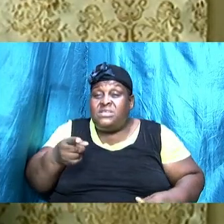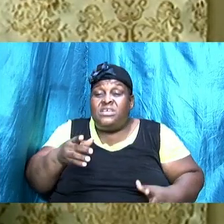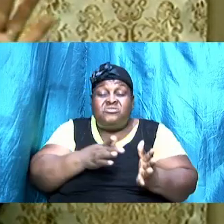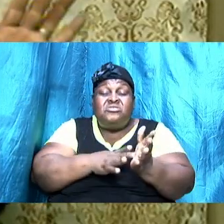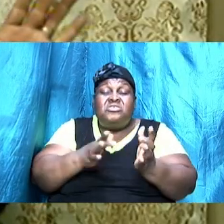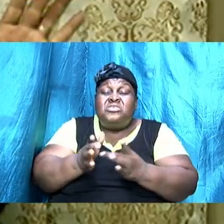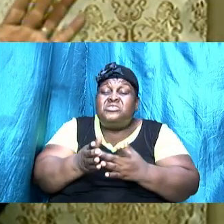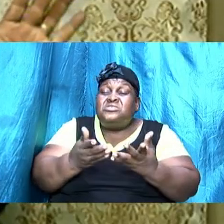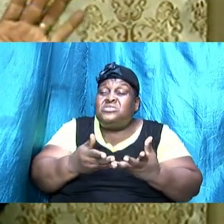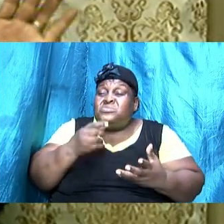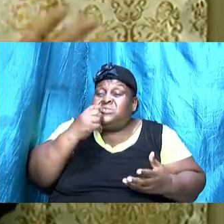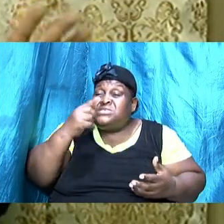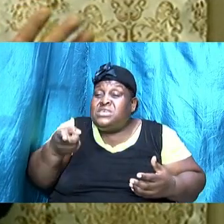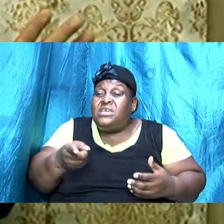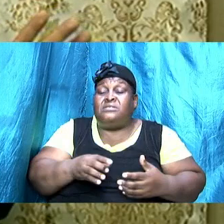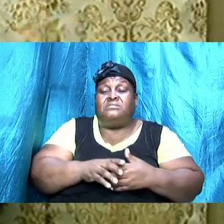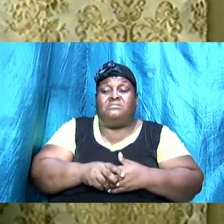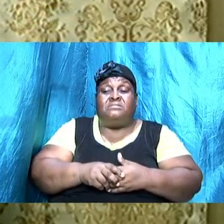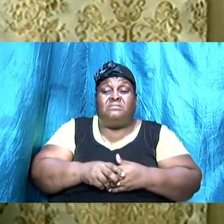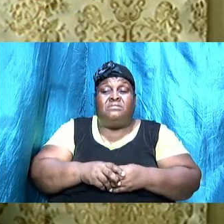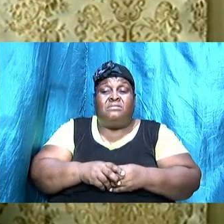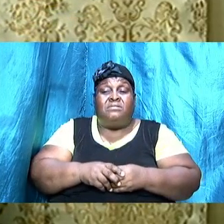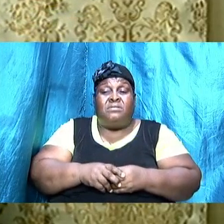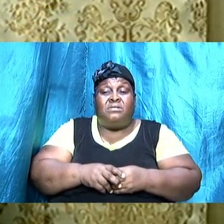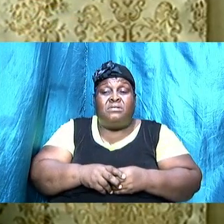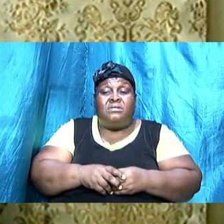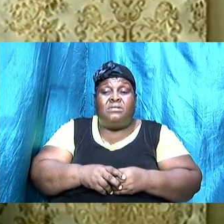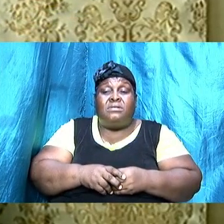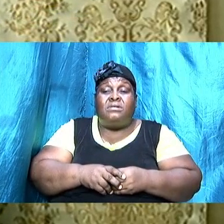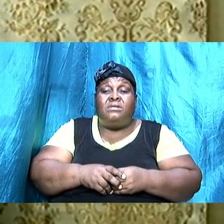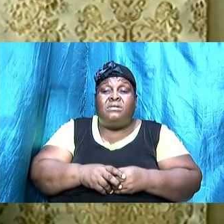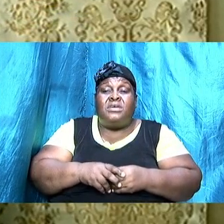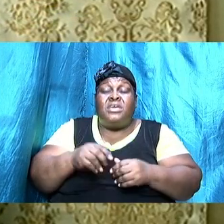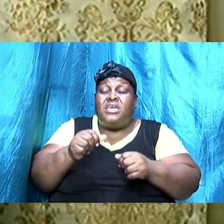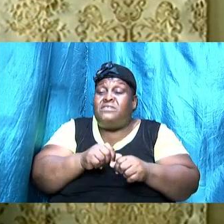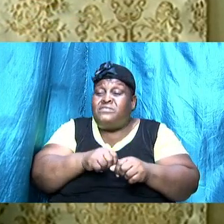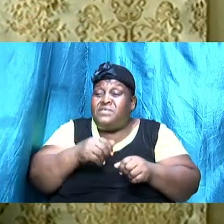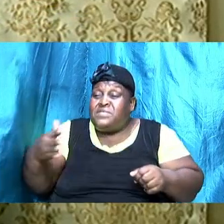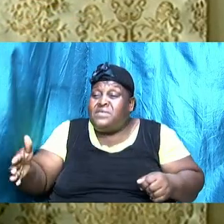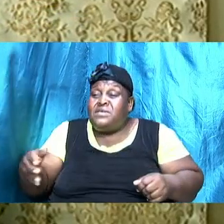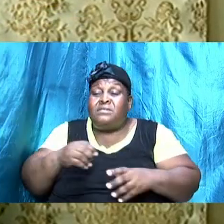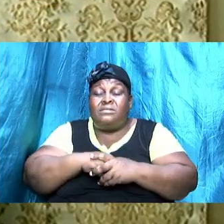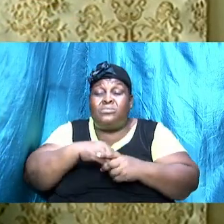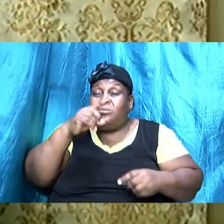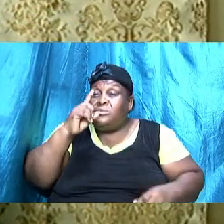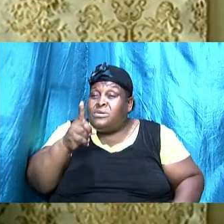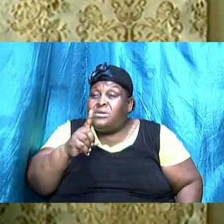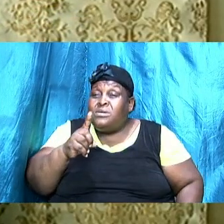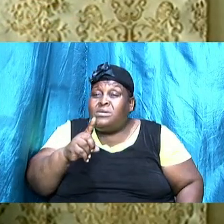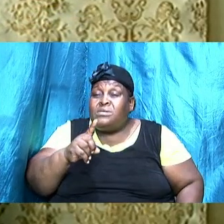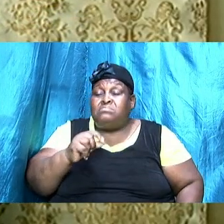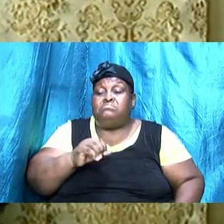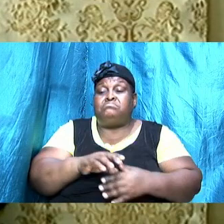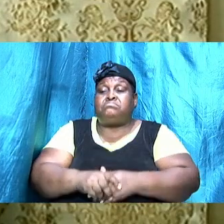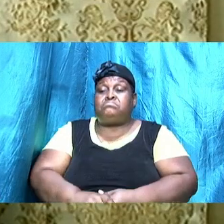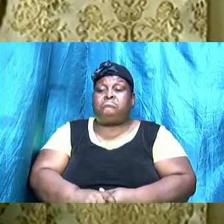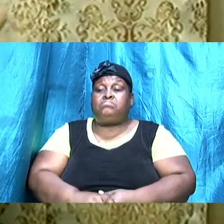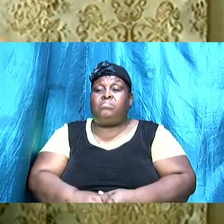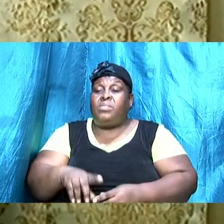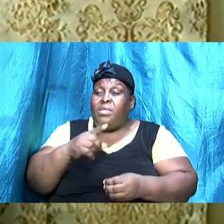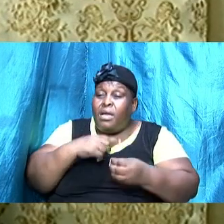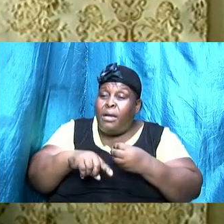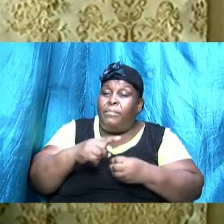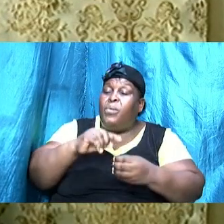were saying. I said, listen, no, listen. The whole thing is in one. discourse